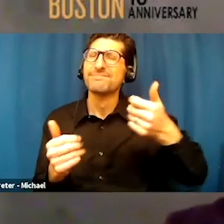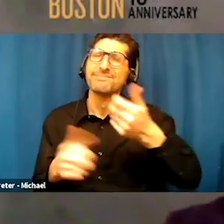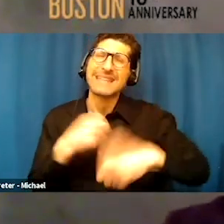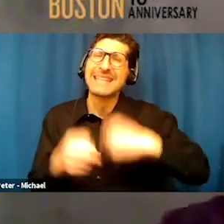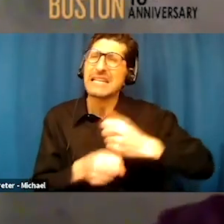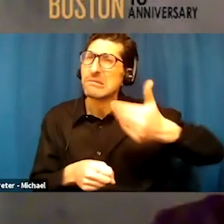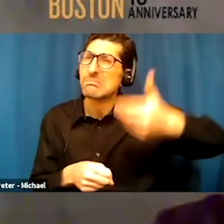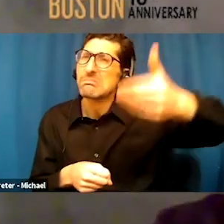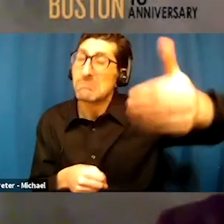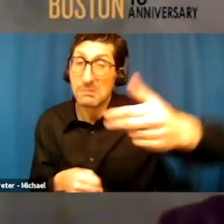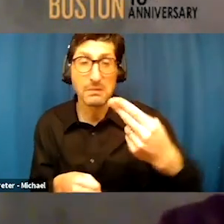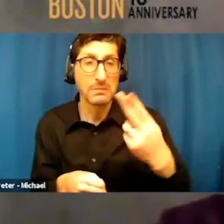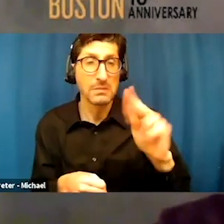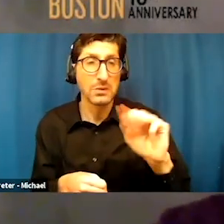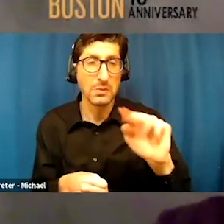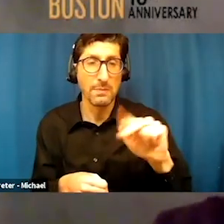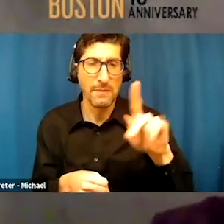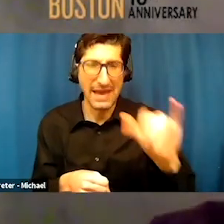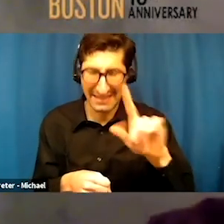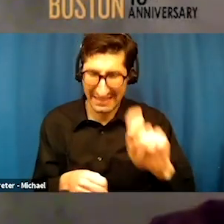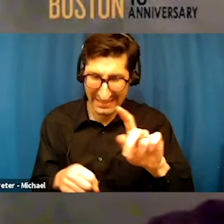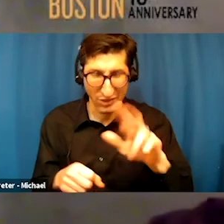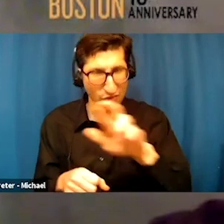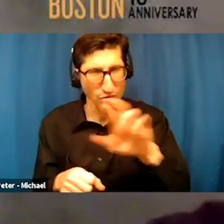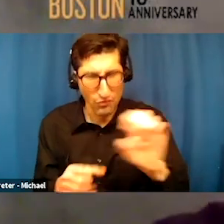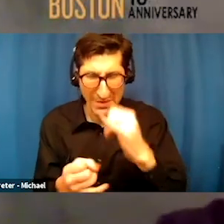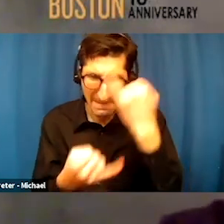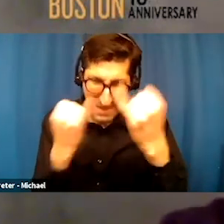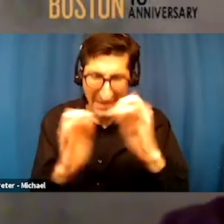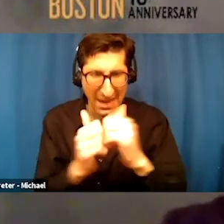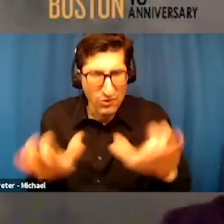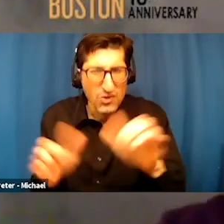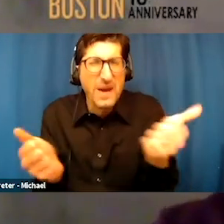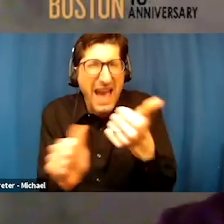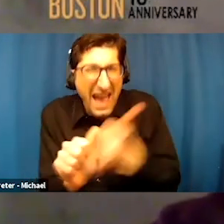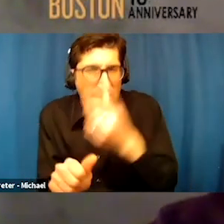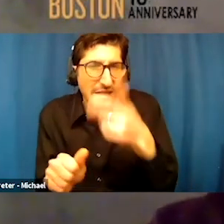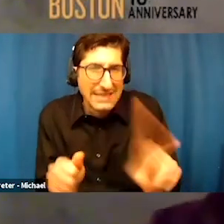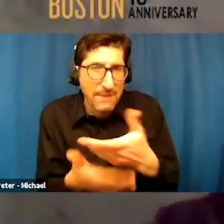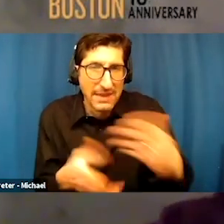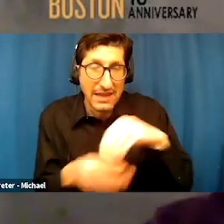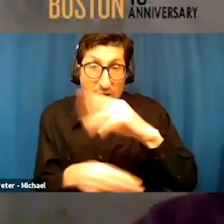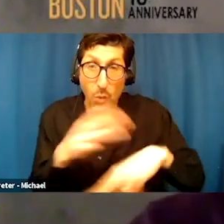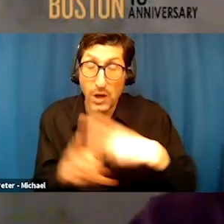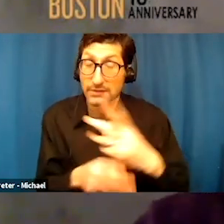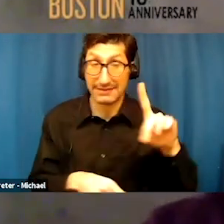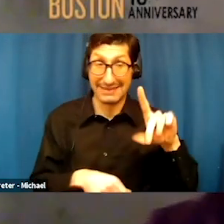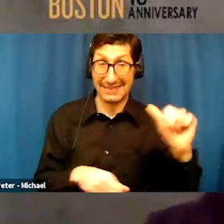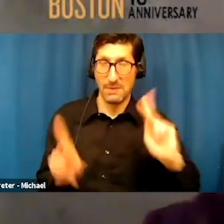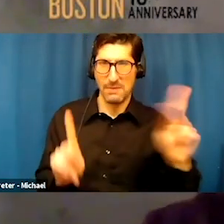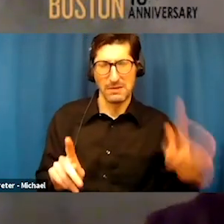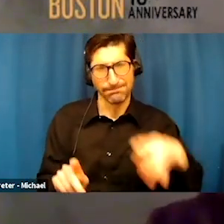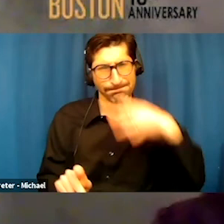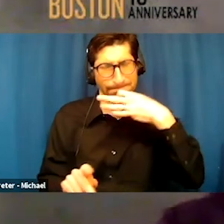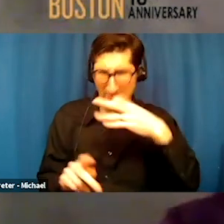humanity must reimagine how to do every damn thing in the world. Disabled people are experts in finding new